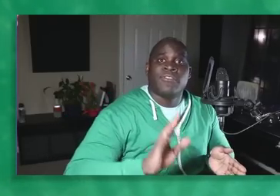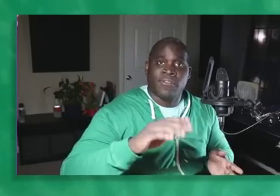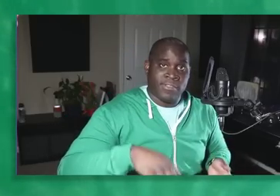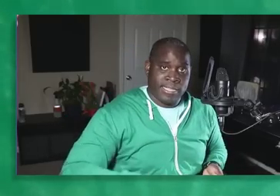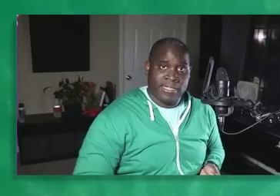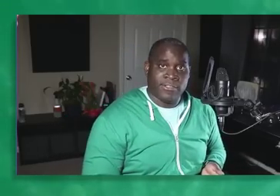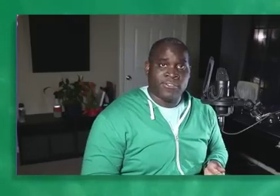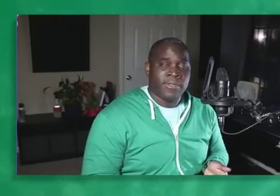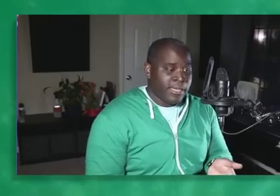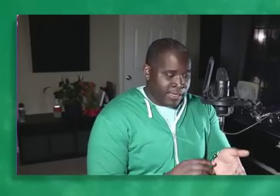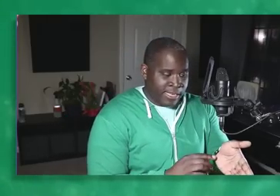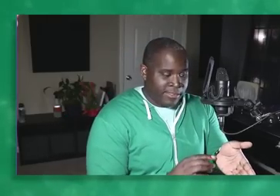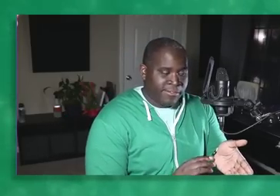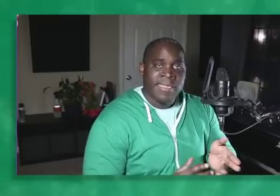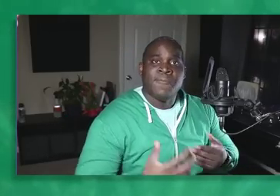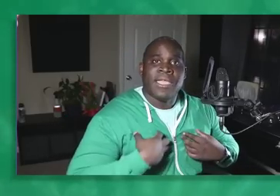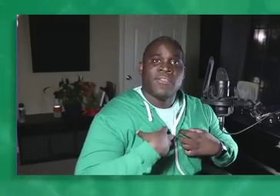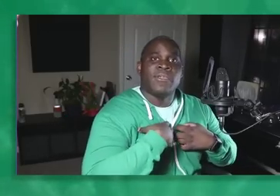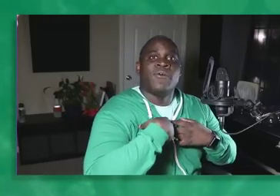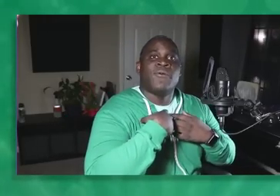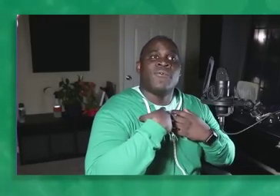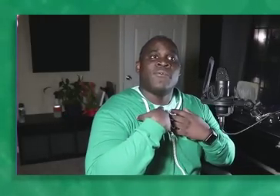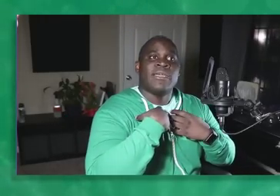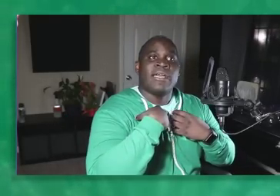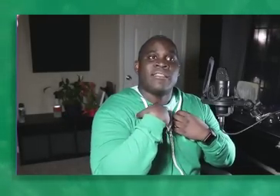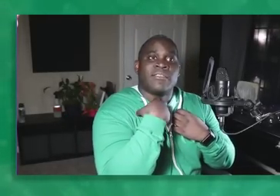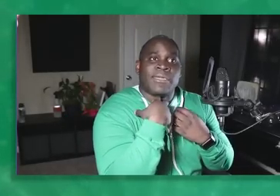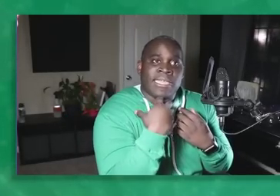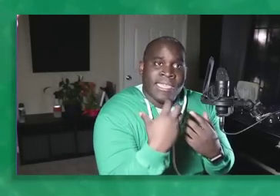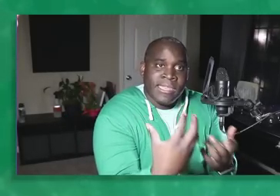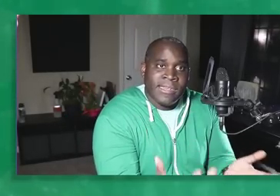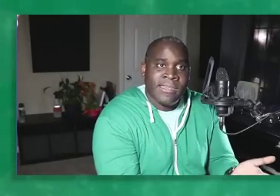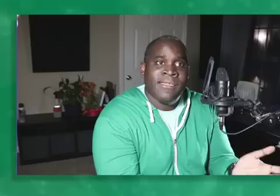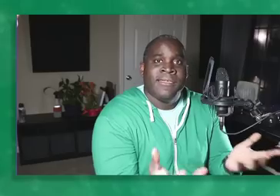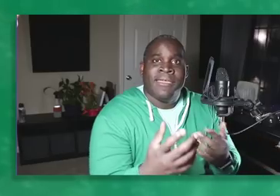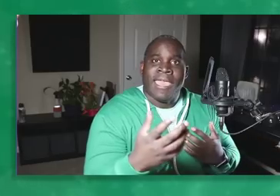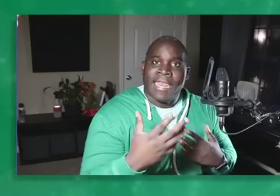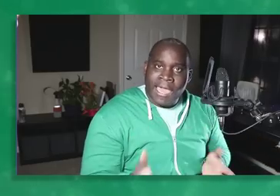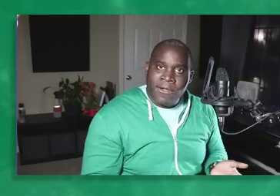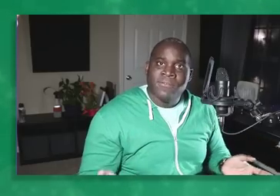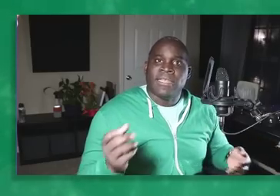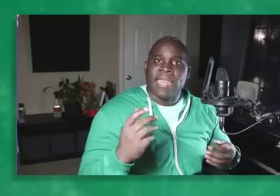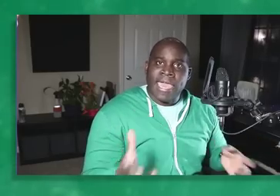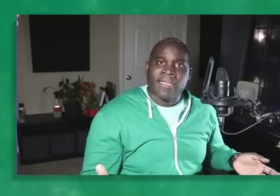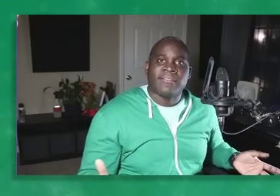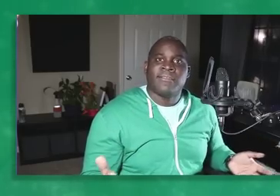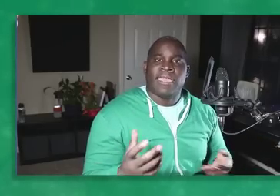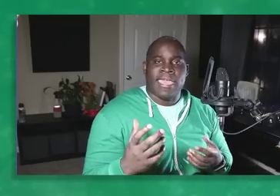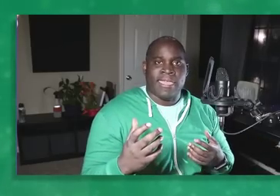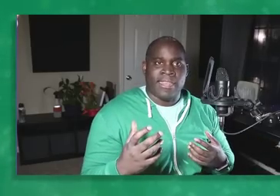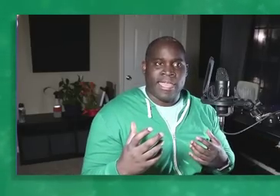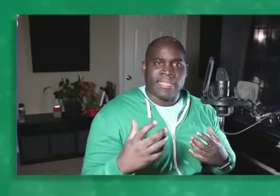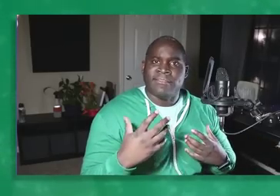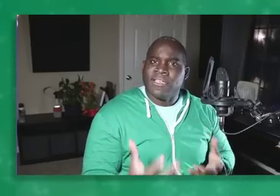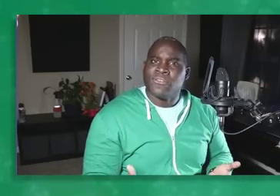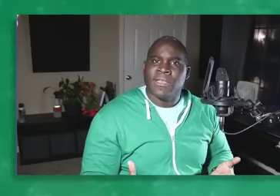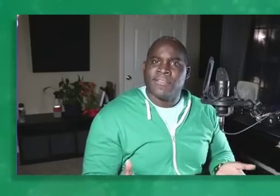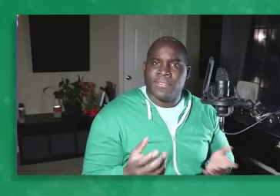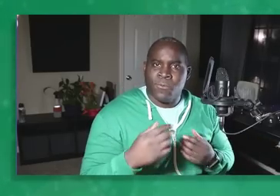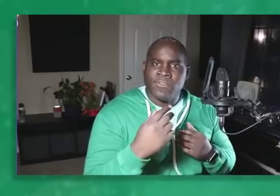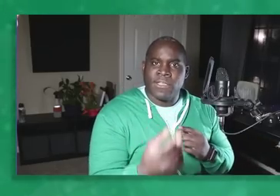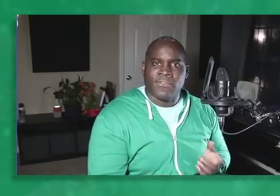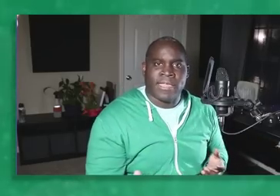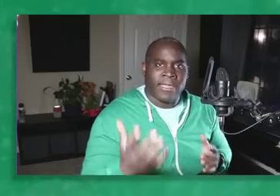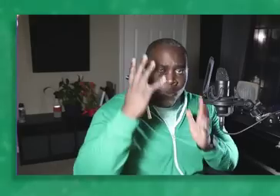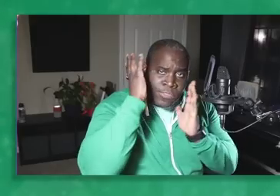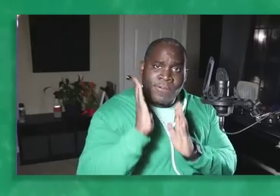down with your tones in English. And in the same way, you go a little bit in and out and act and contextualize